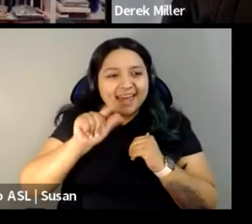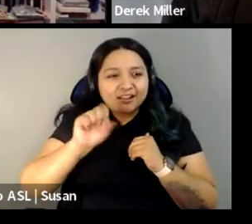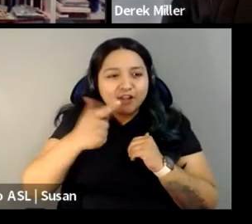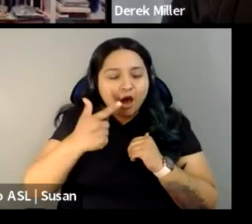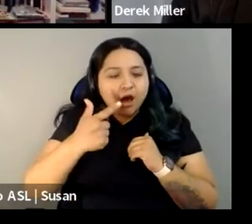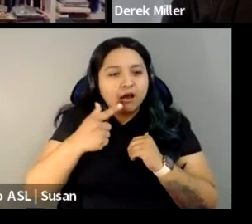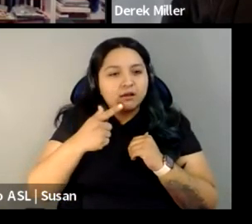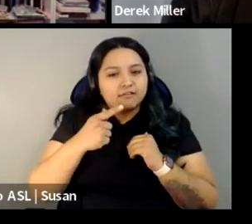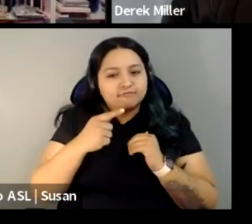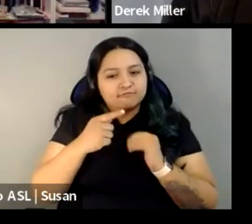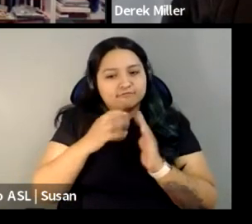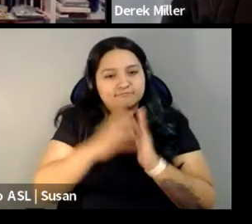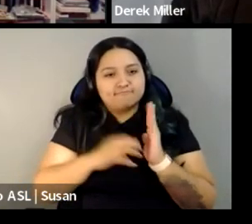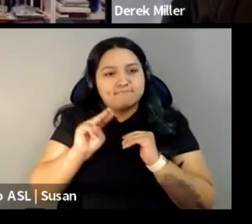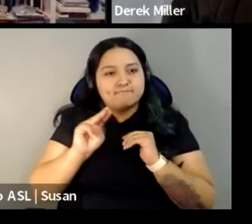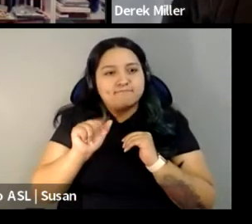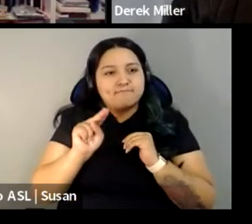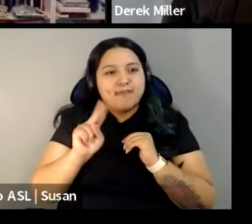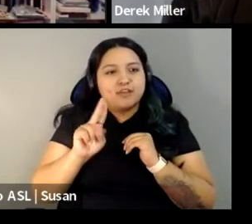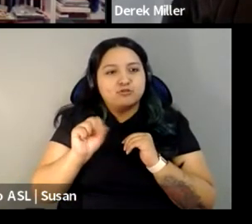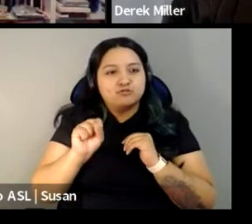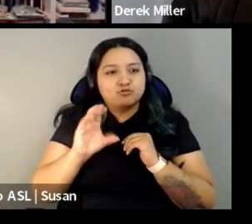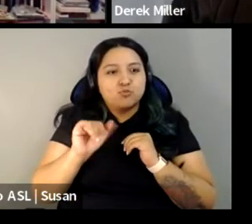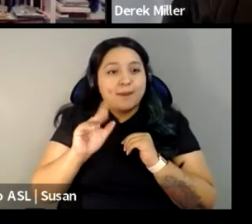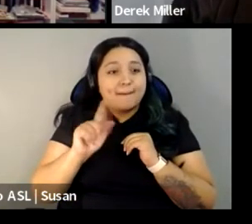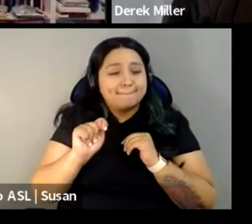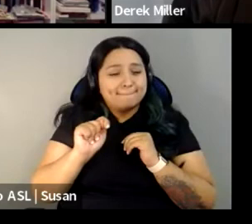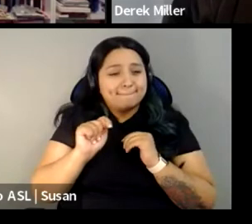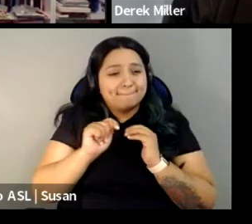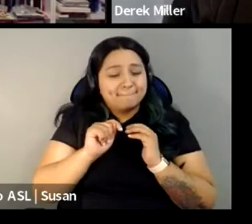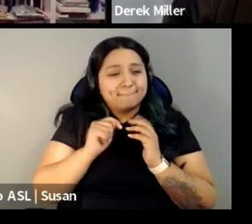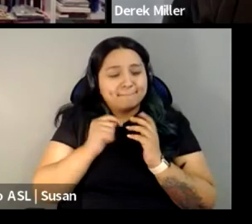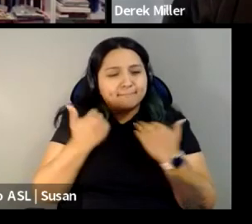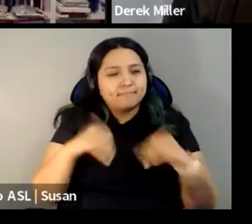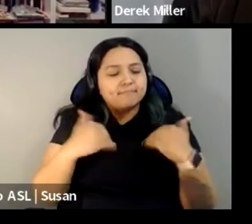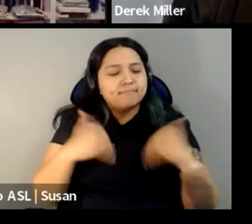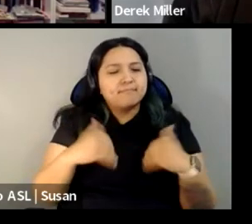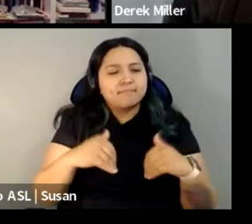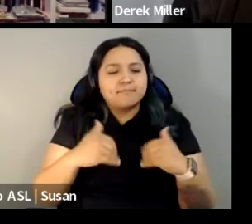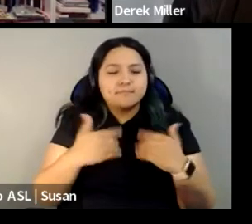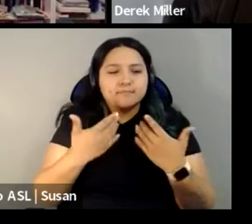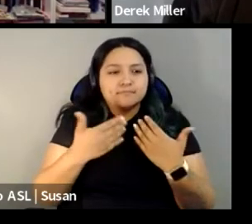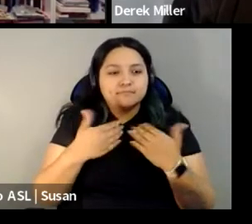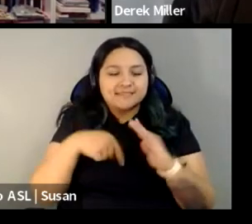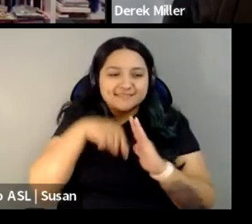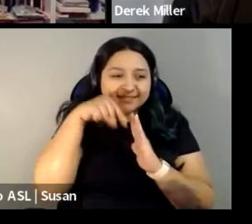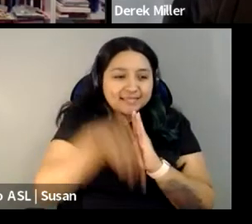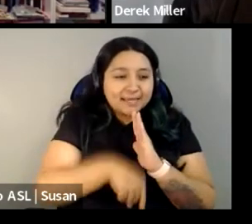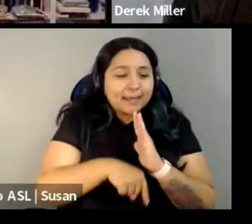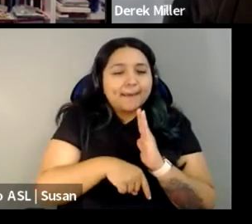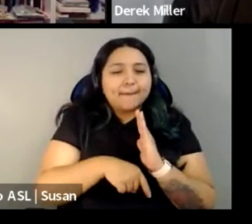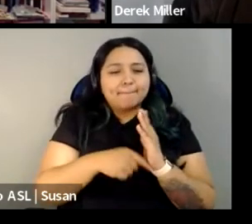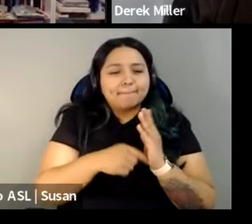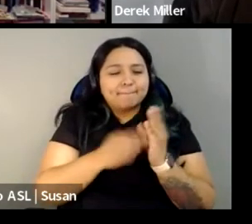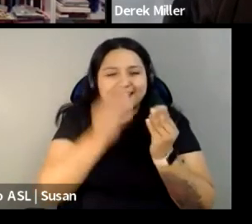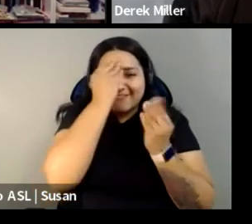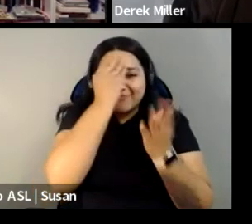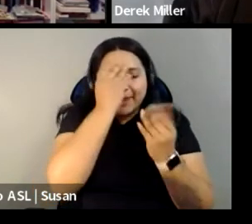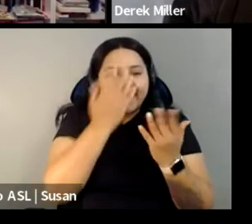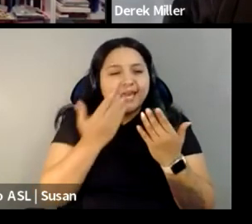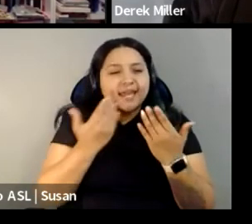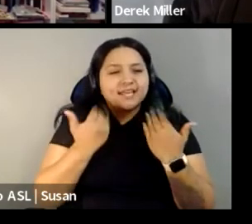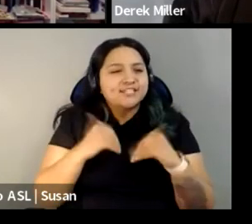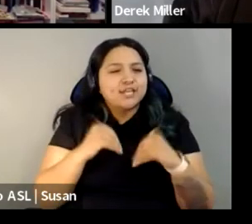is really just so illustrative in such a compact way that